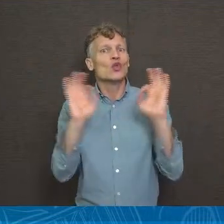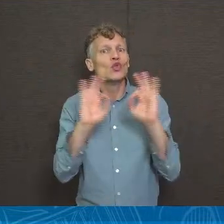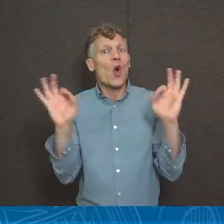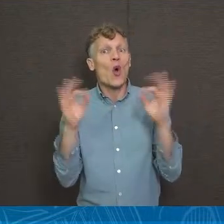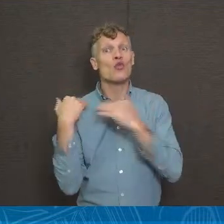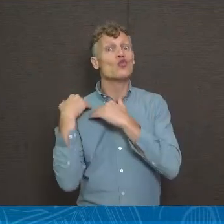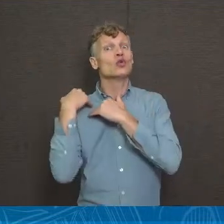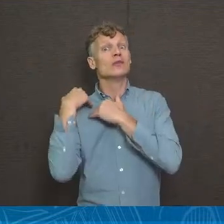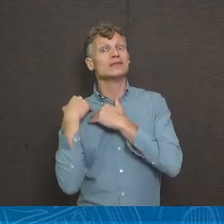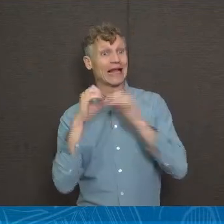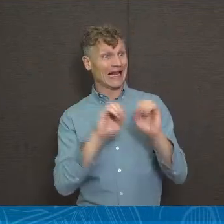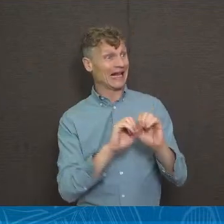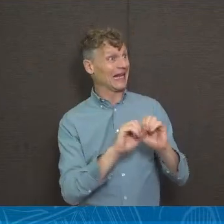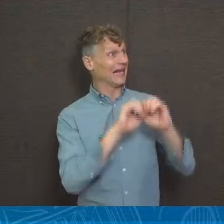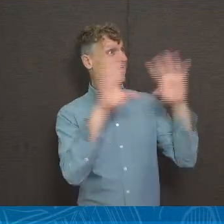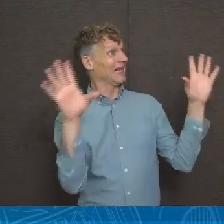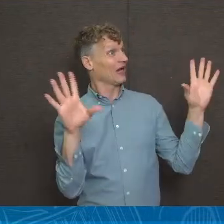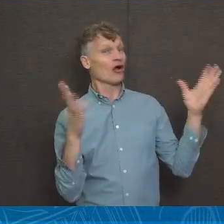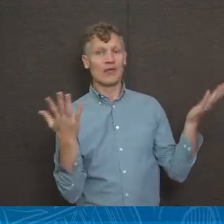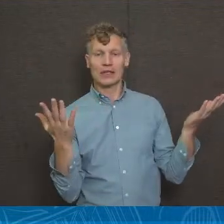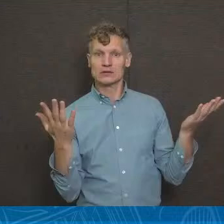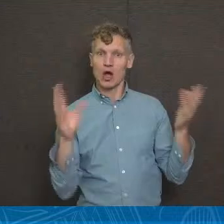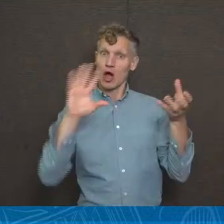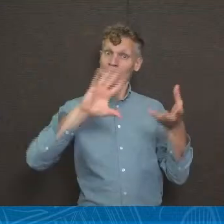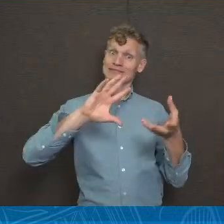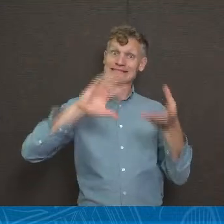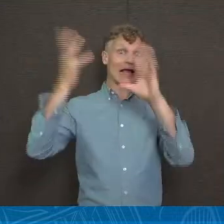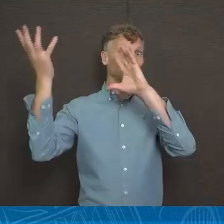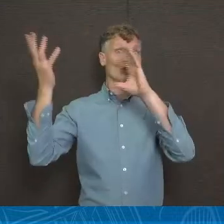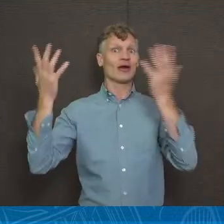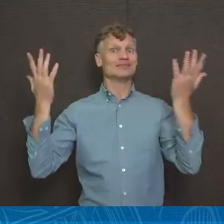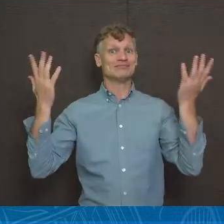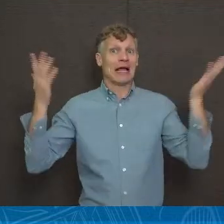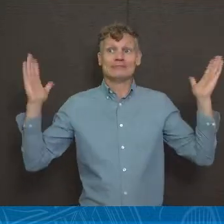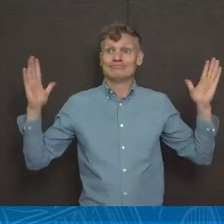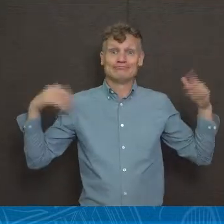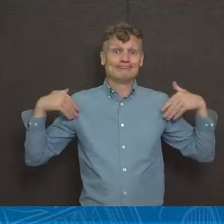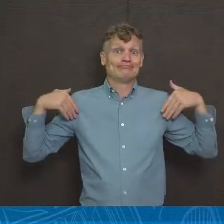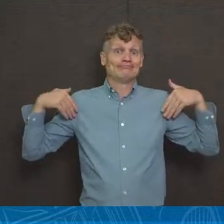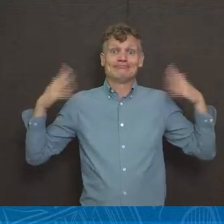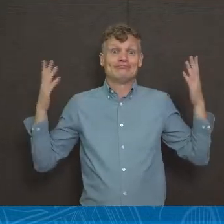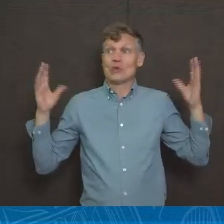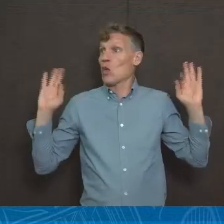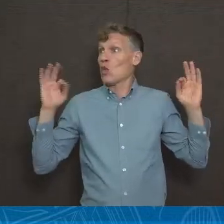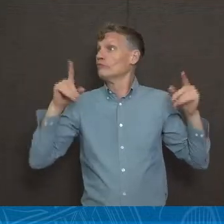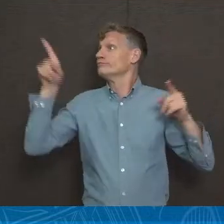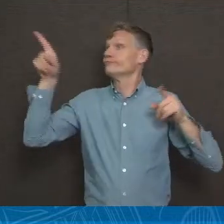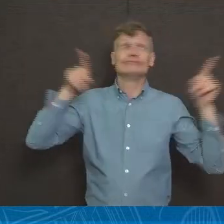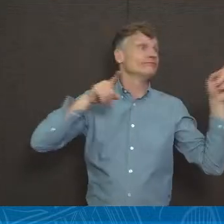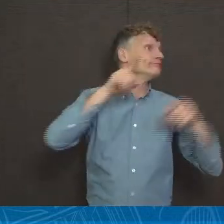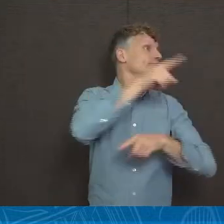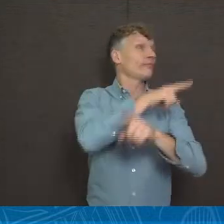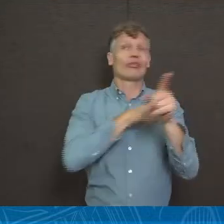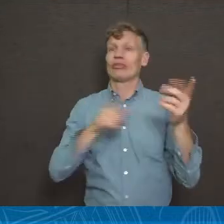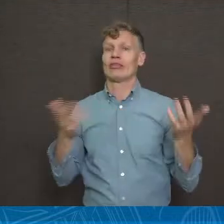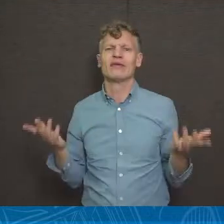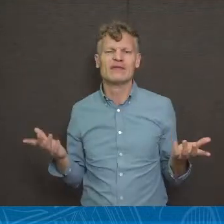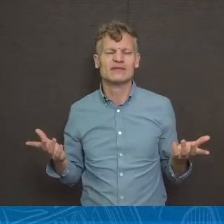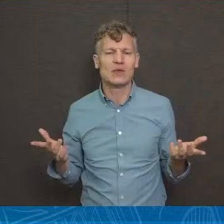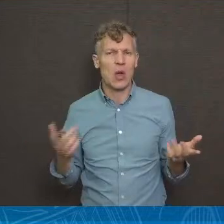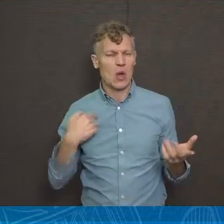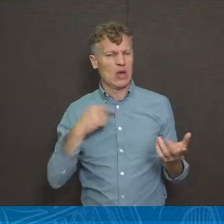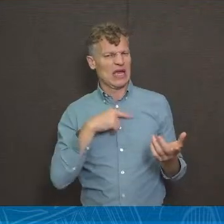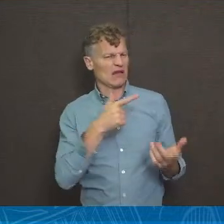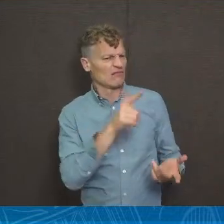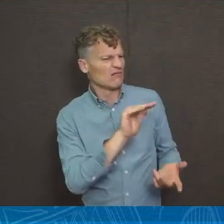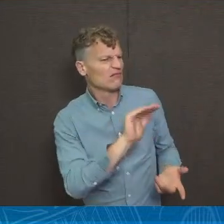binding parts of the legislation. We then went and did some interviews with civil society organisations to say to them, hey, have you